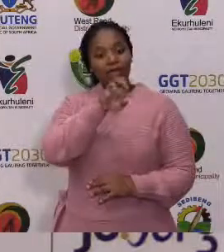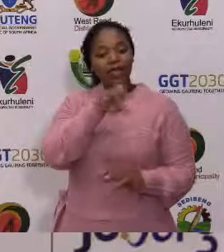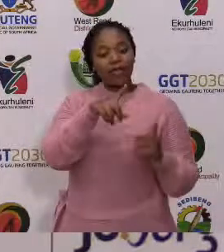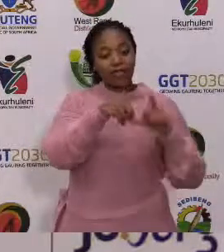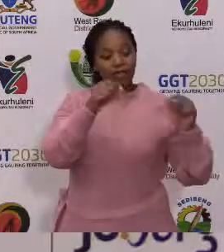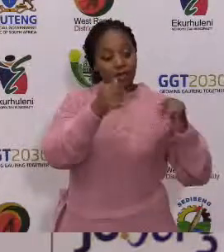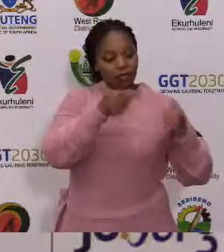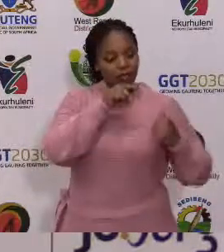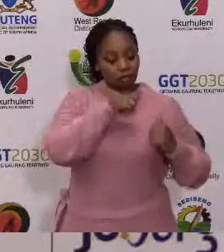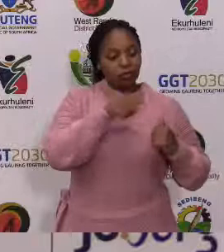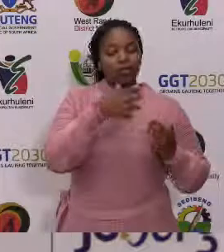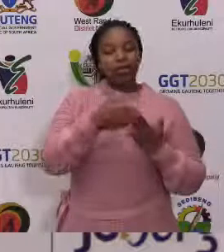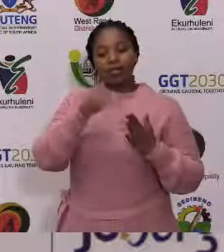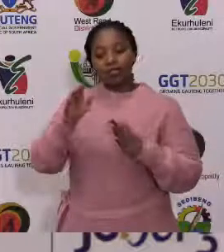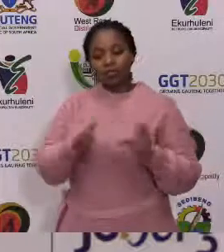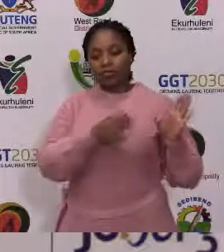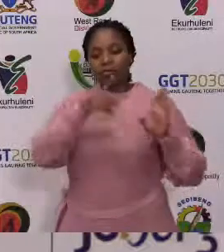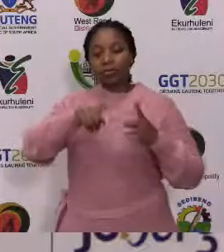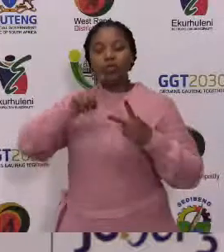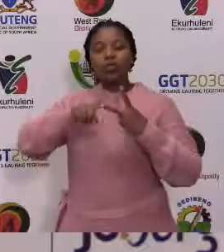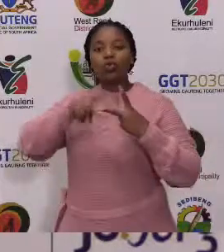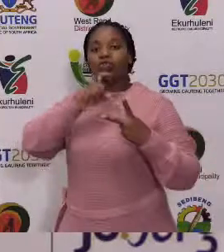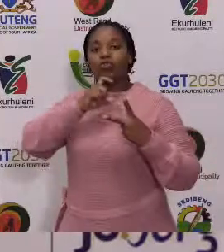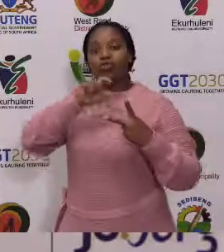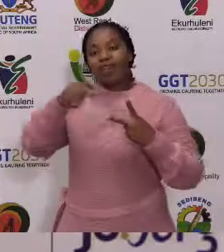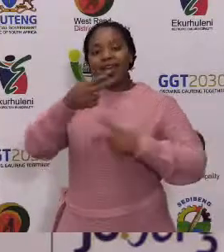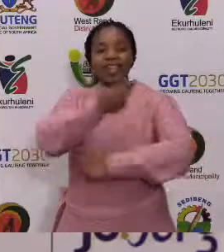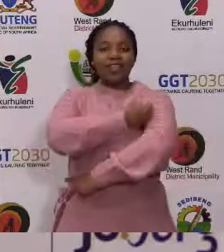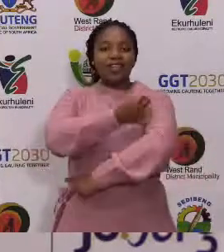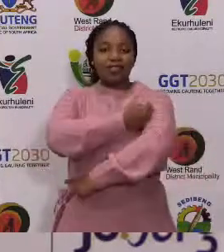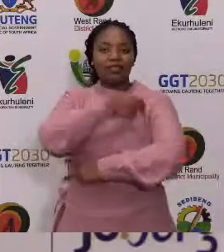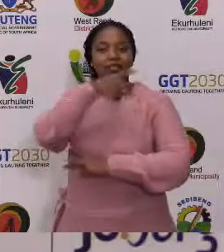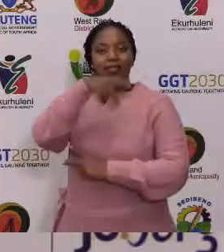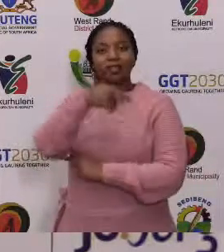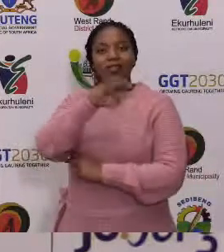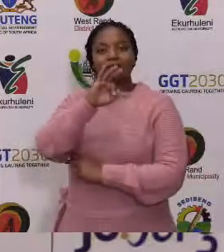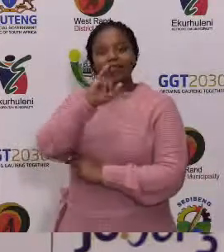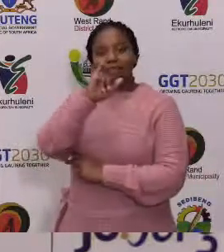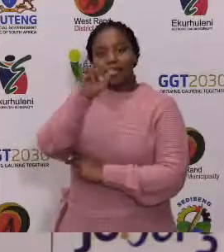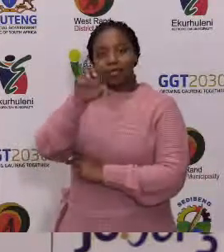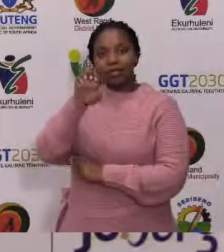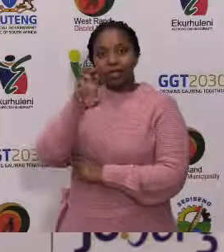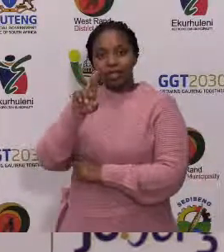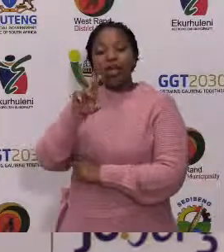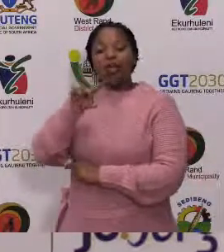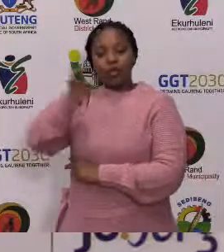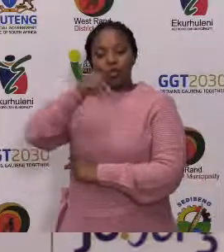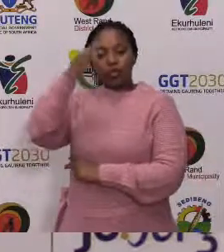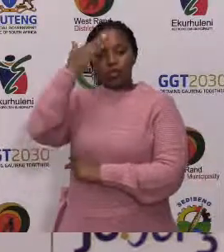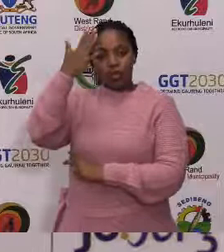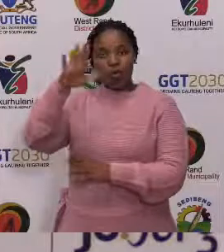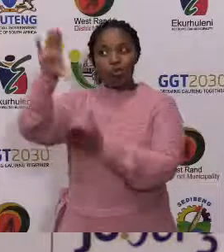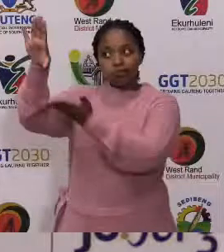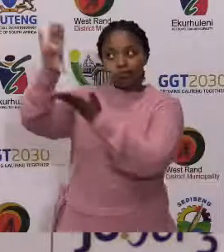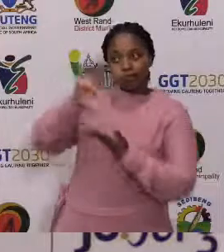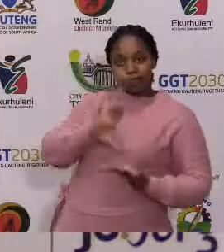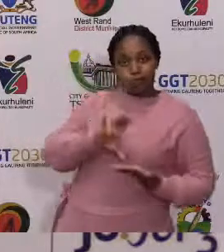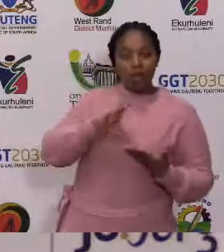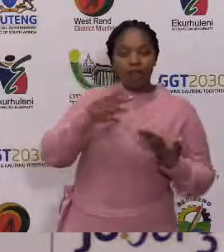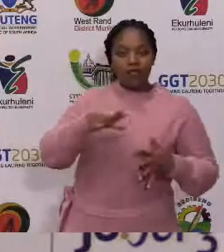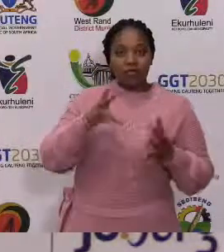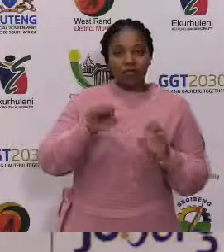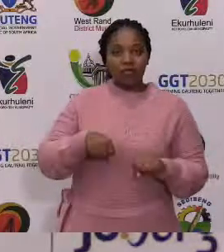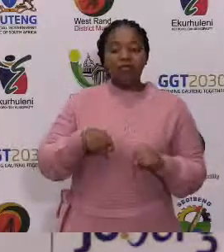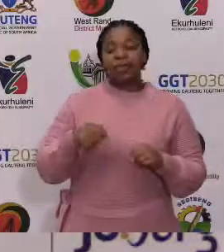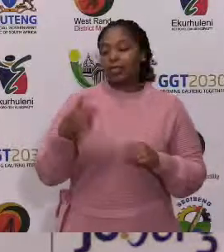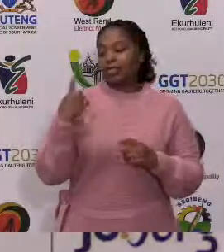be using the Pfizer vaccine to do this. So we all know that the Pfizer vaccine was delivered in the country a few days